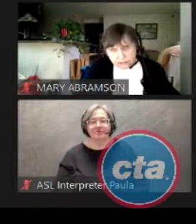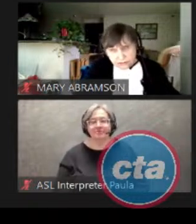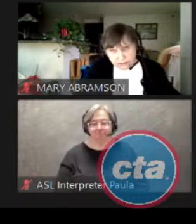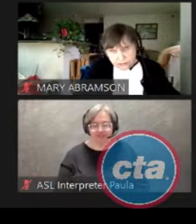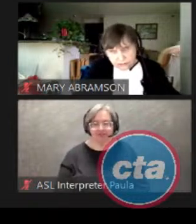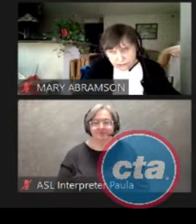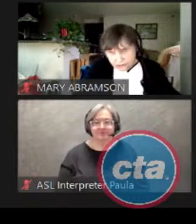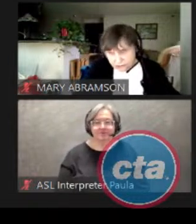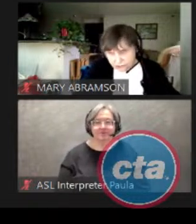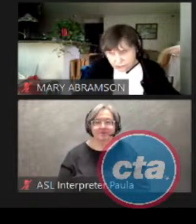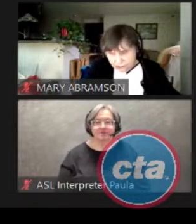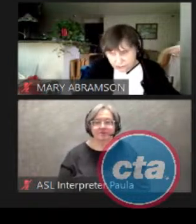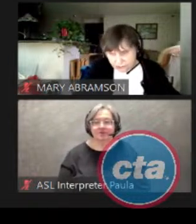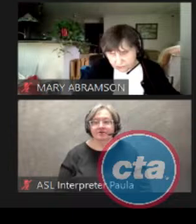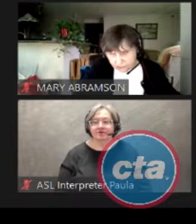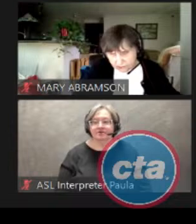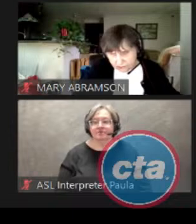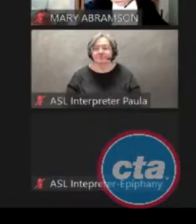Thanks.